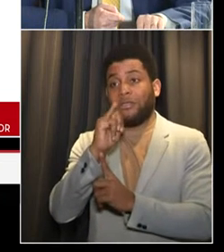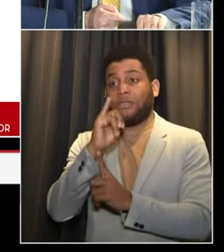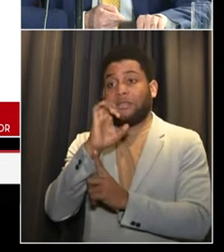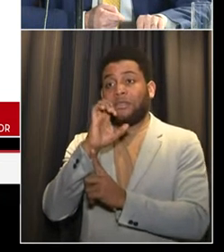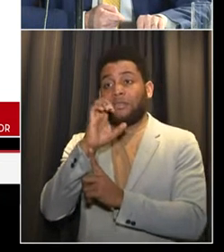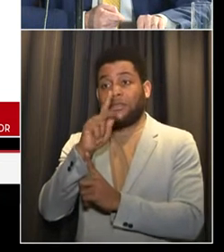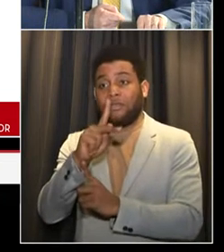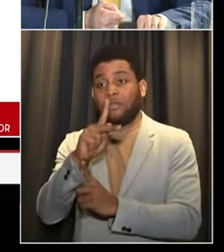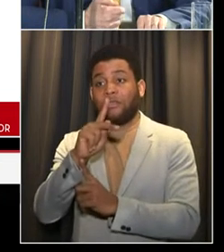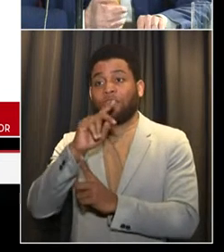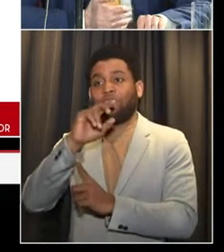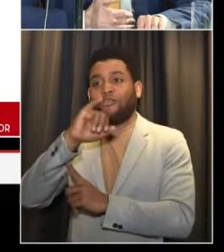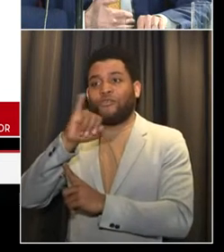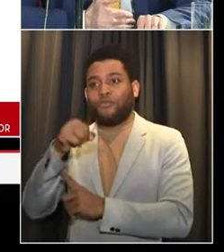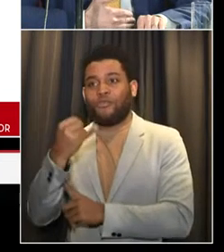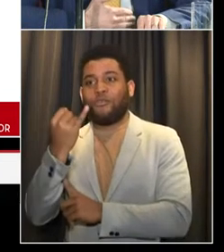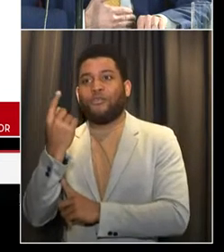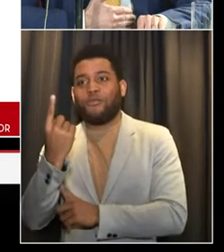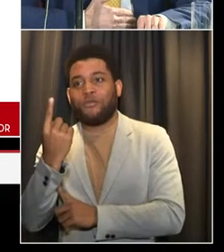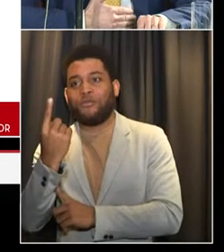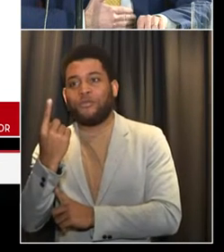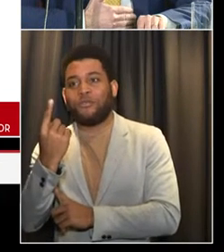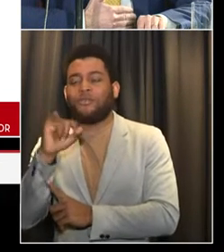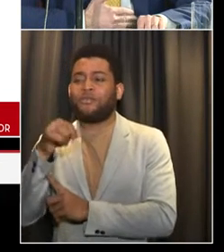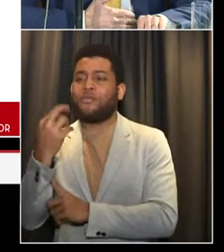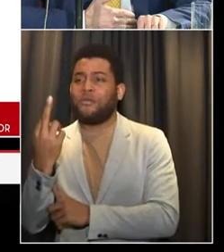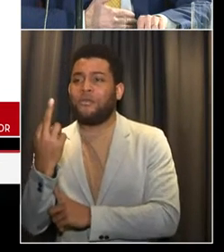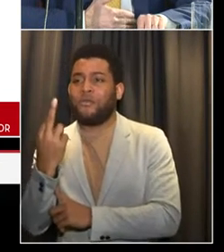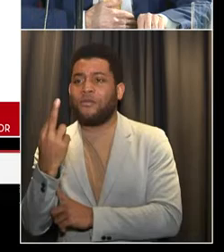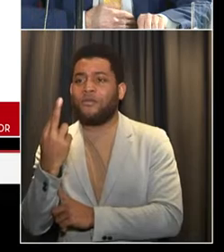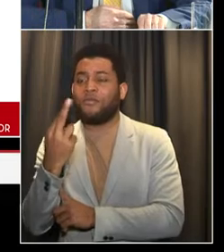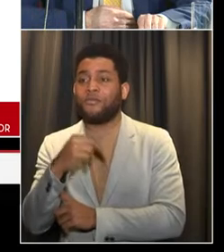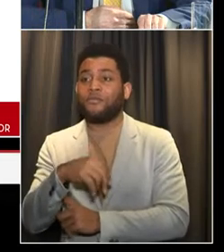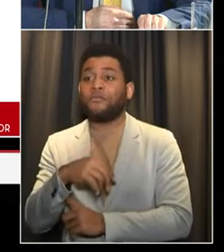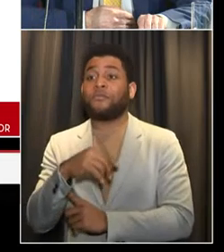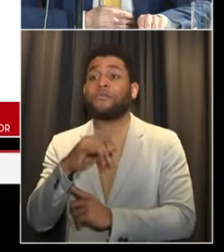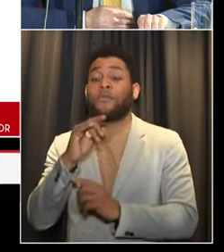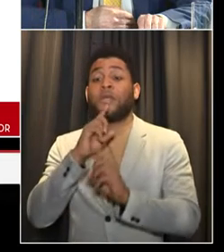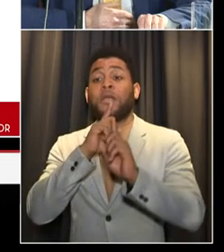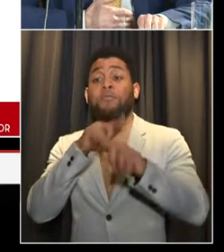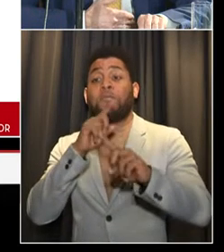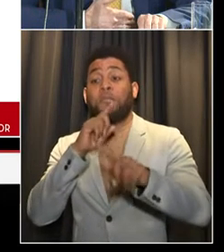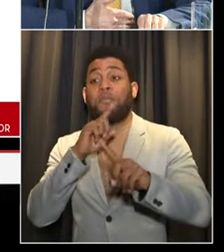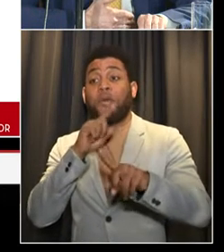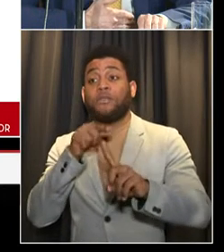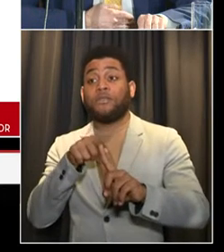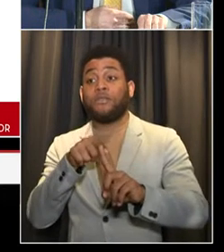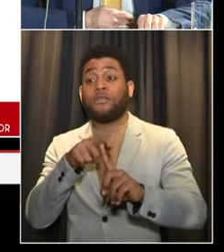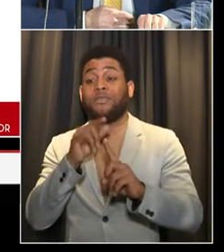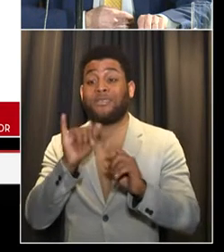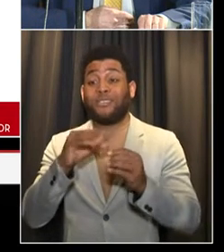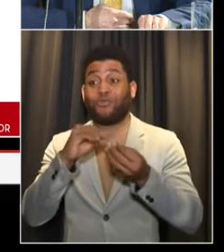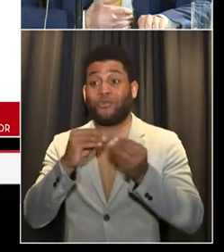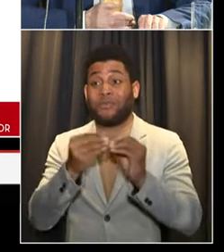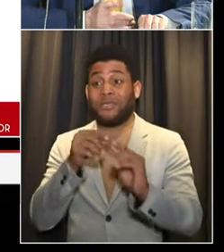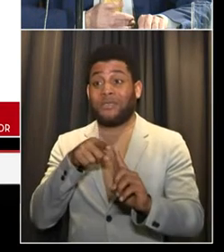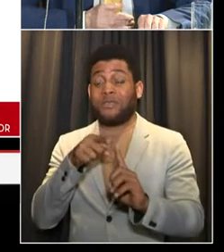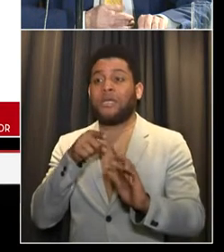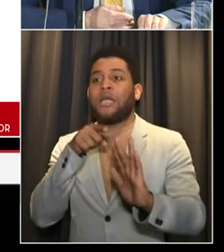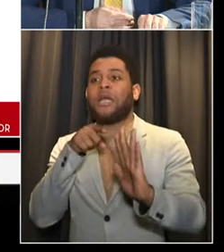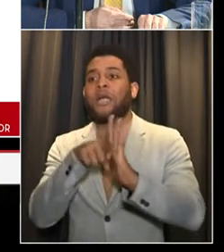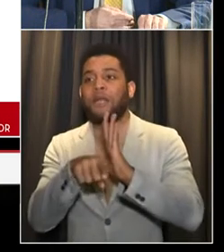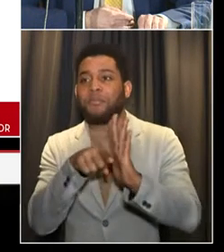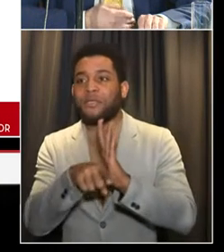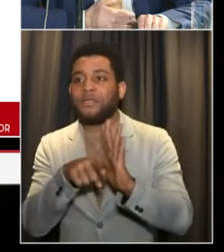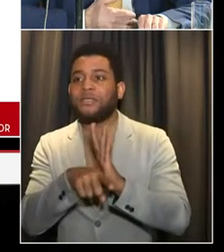while juveniles still remain a relatively small percent of the number of homicide victims, it is much higher than